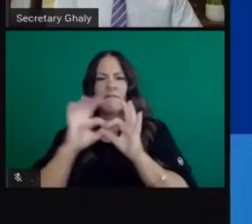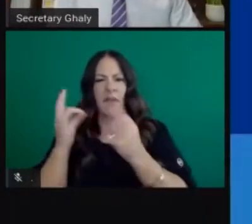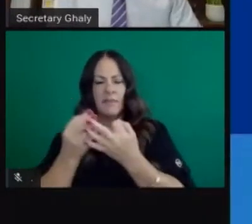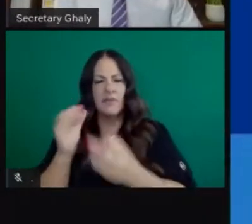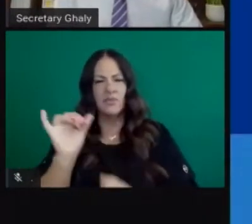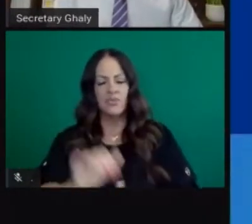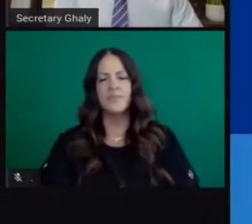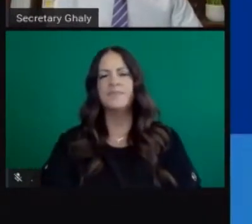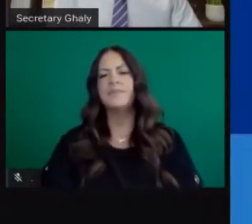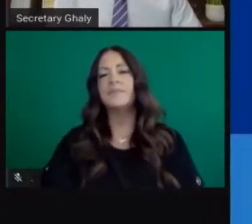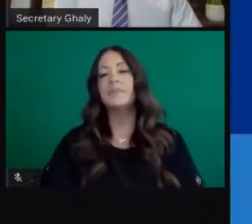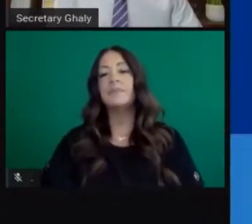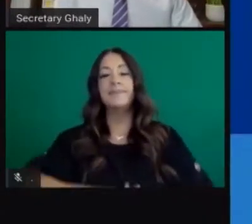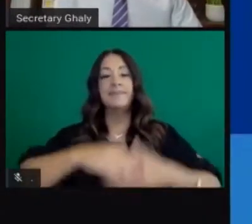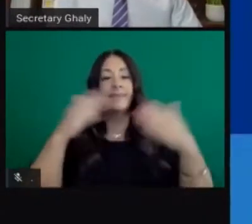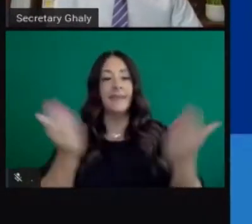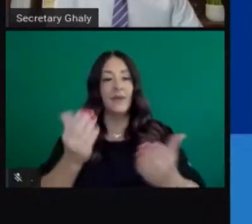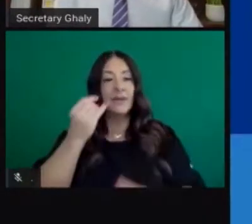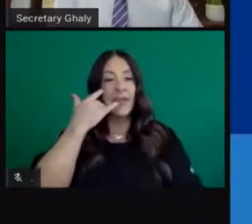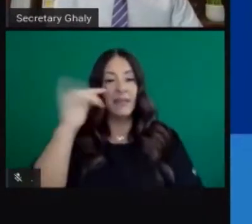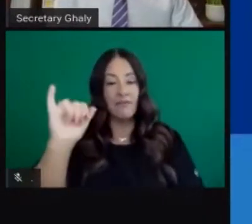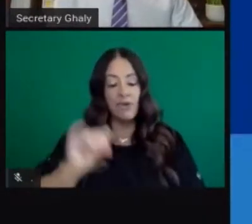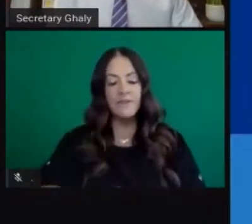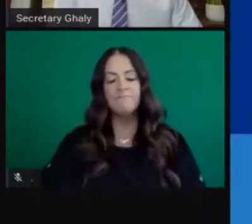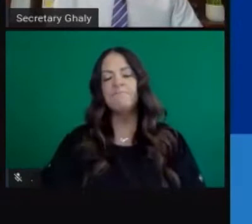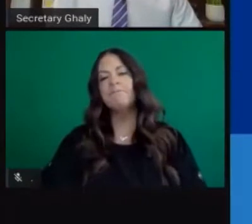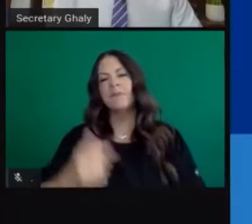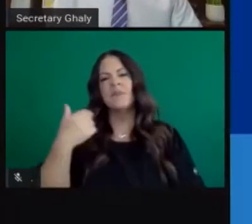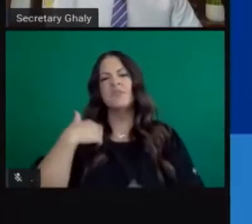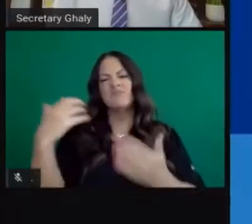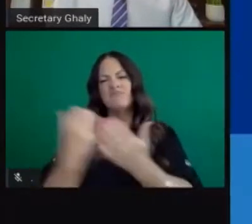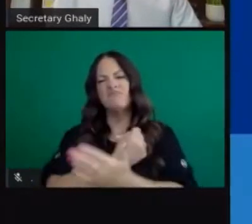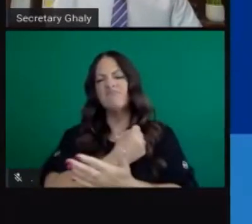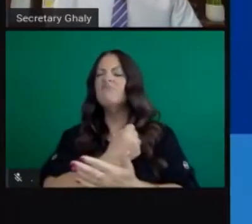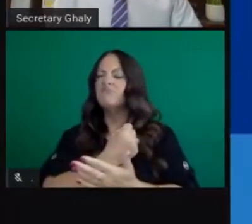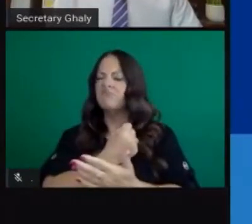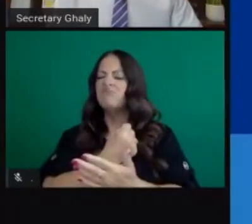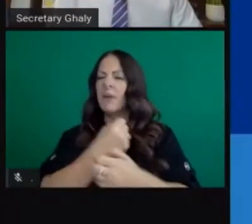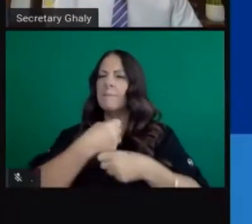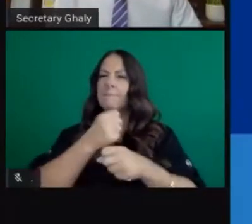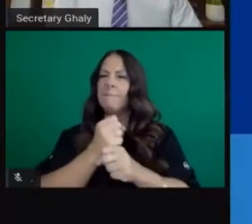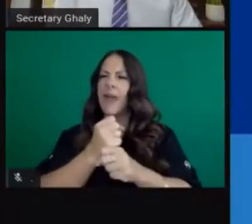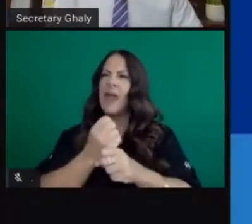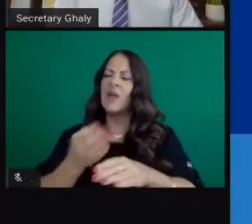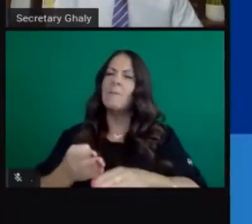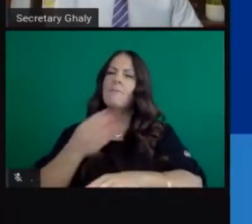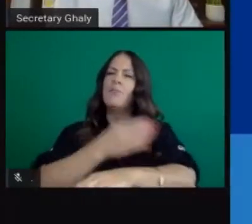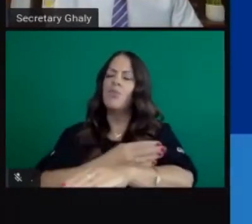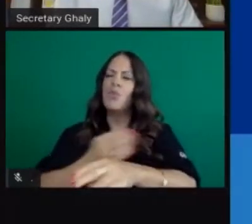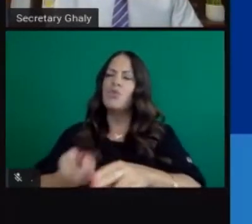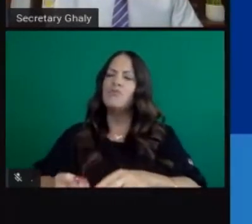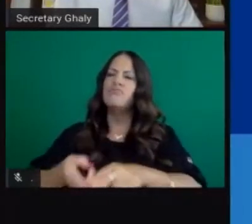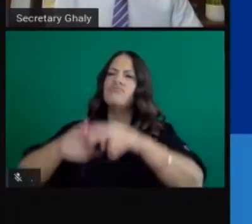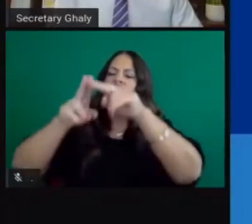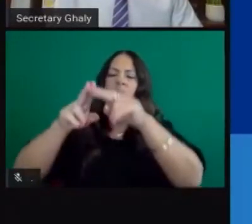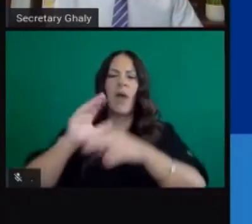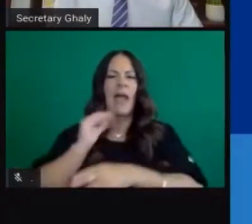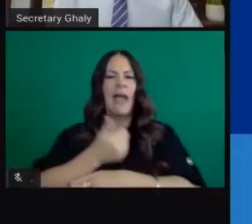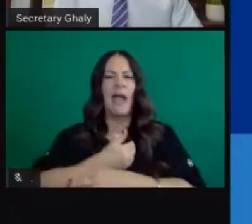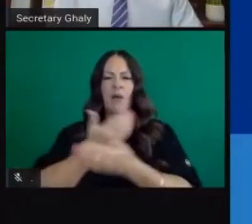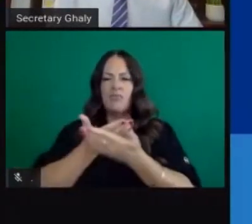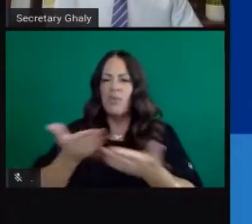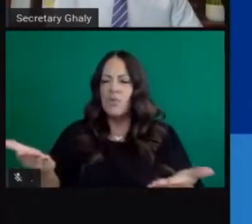And in California, we have taken this as an opportunity to build new resources to support